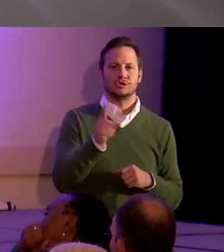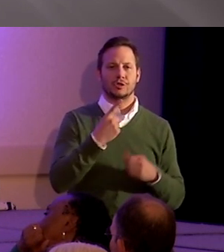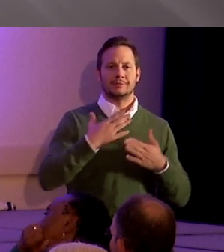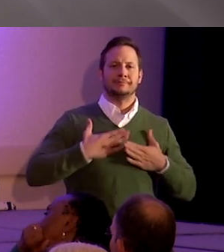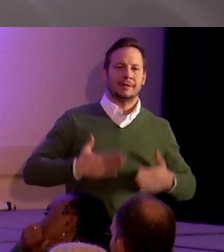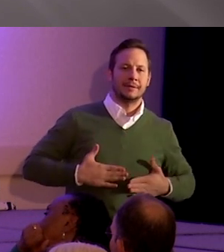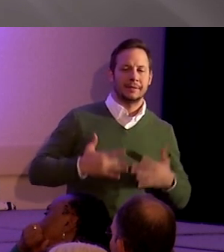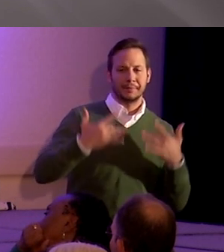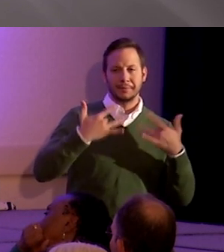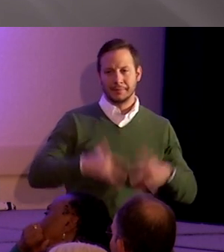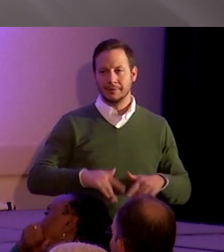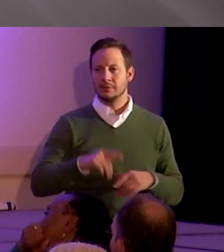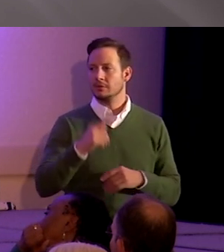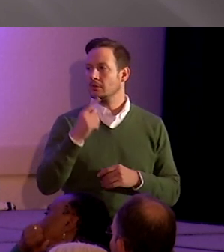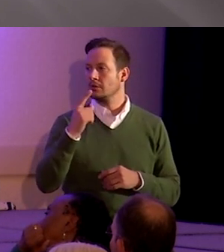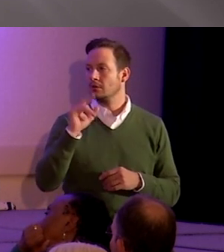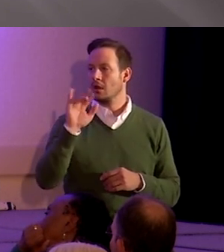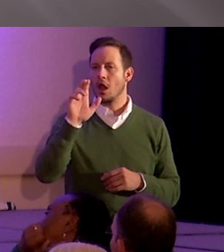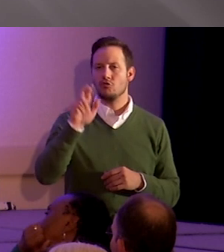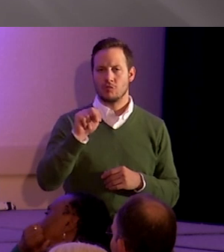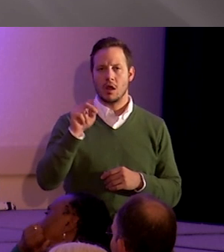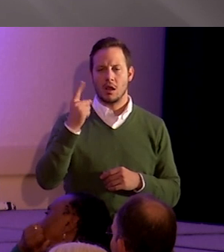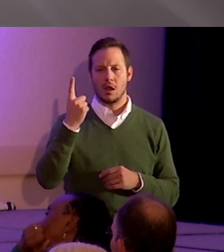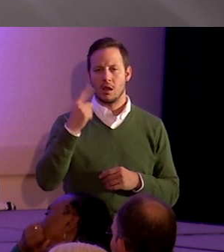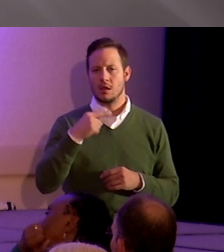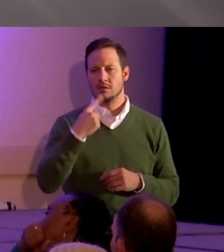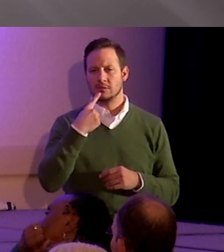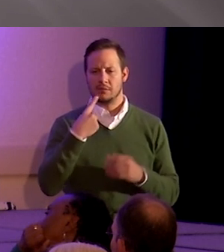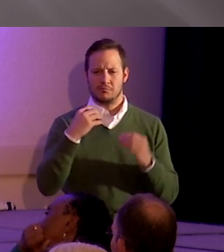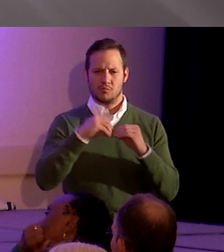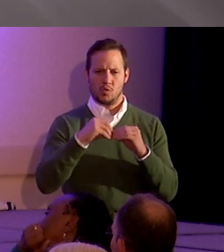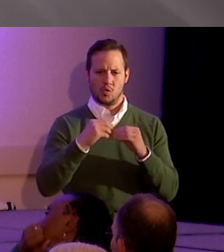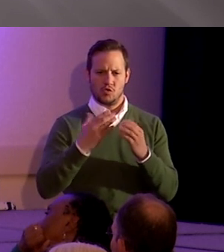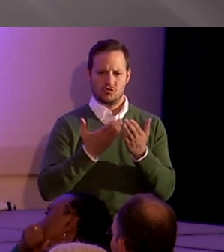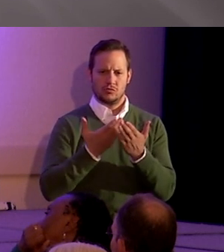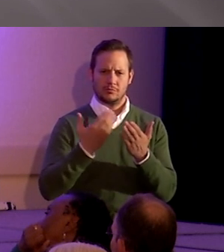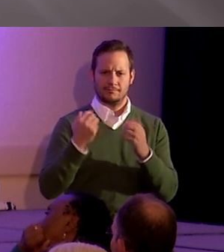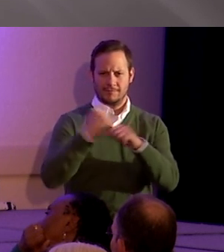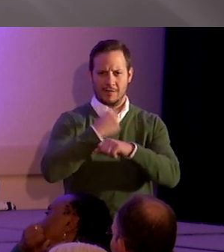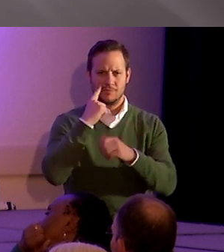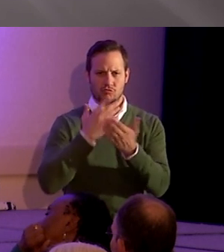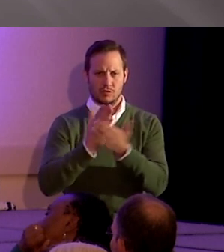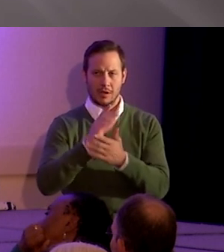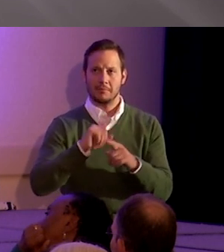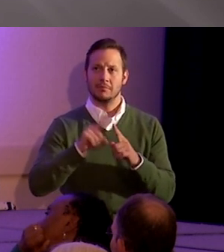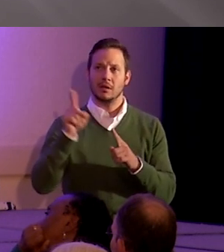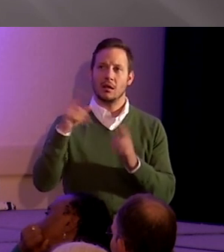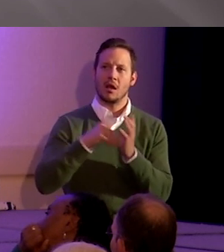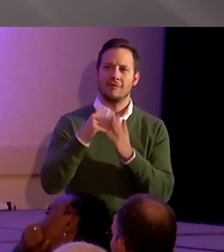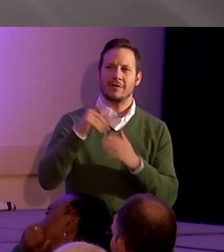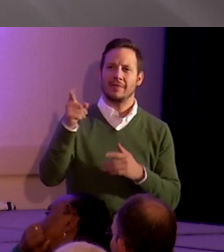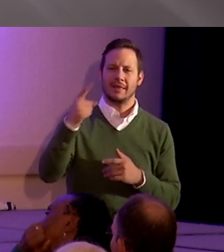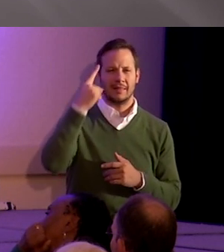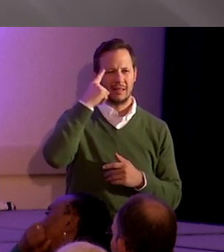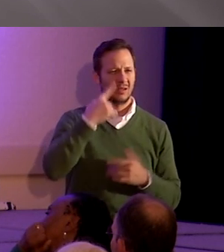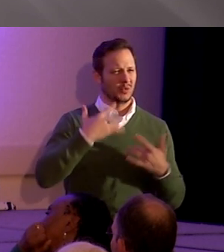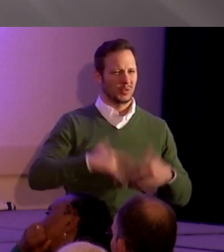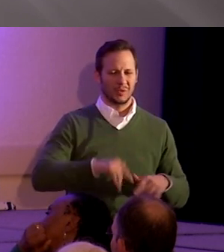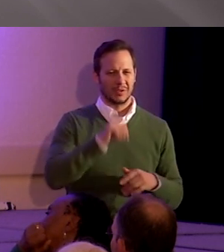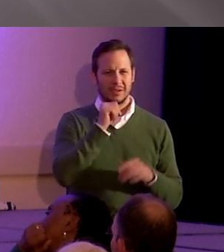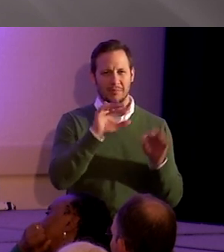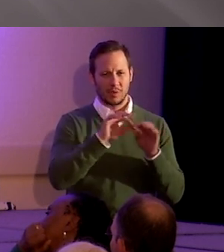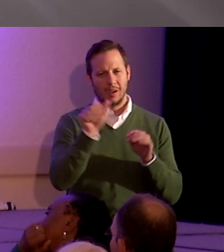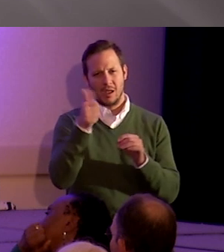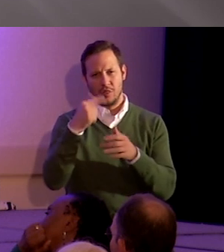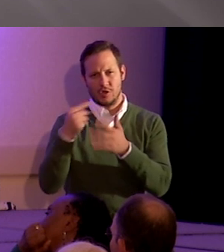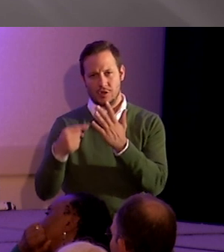women's rights campaigners from Iran will say to me, for example. But I think when they say this, they miss an important point. A woman's control